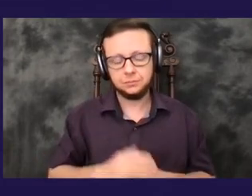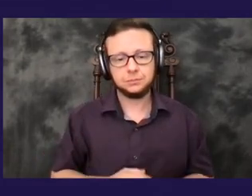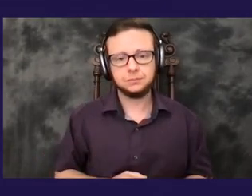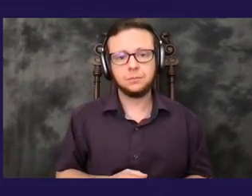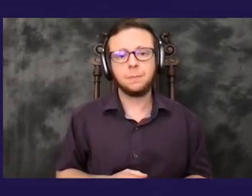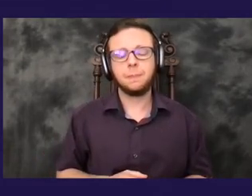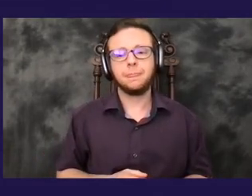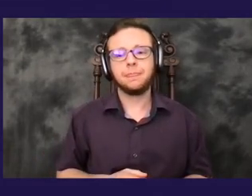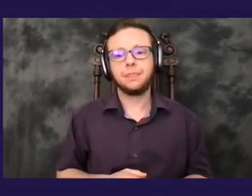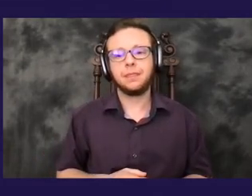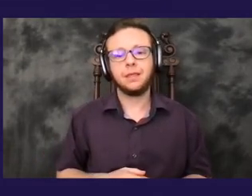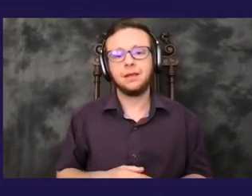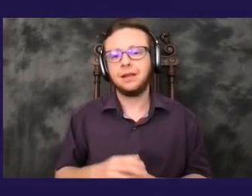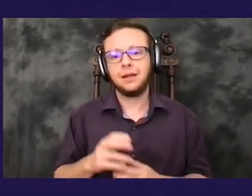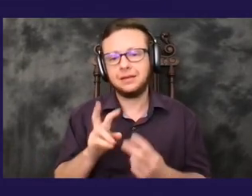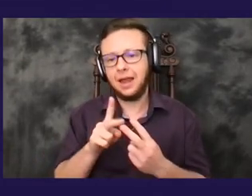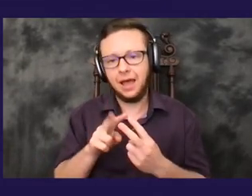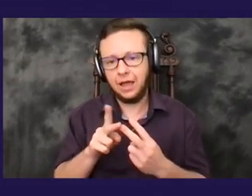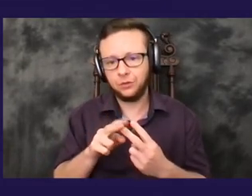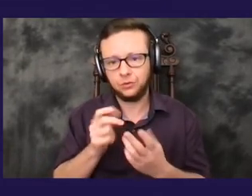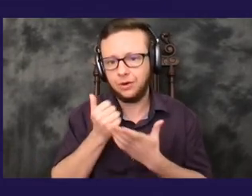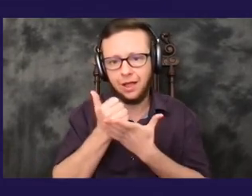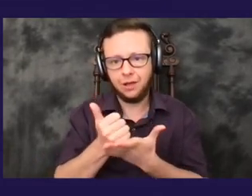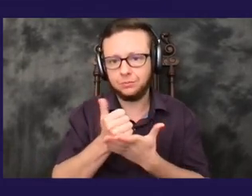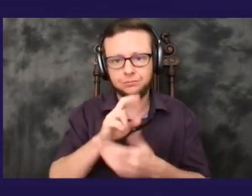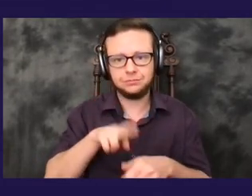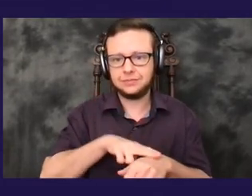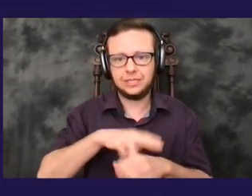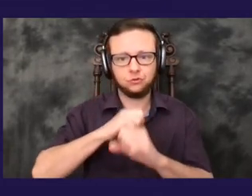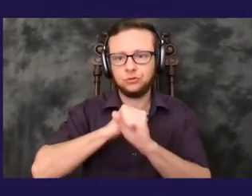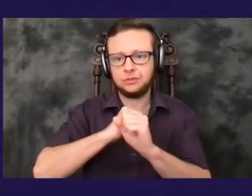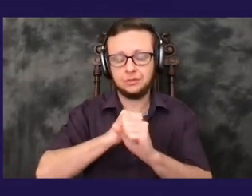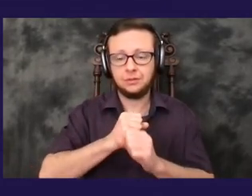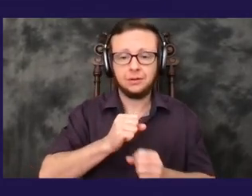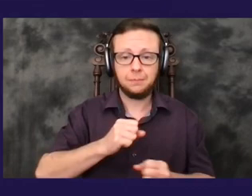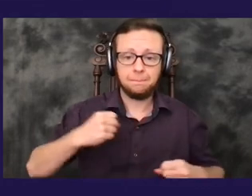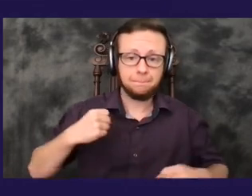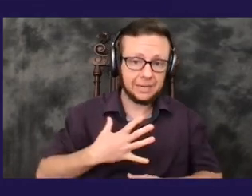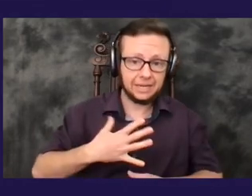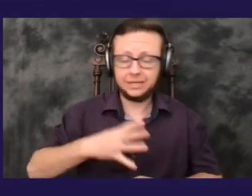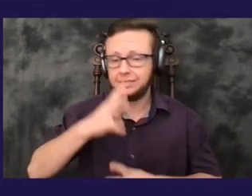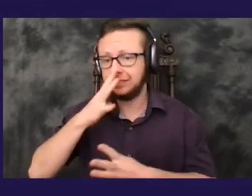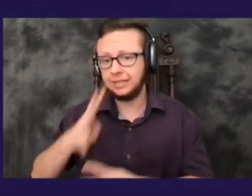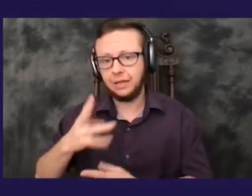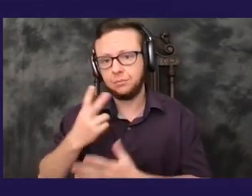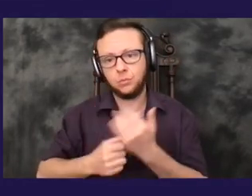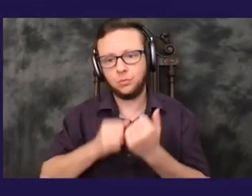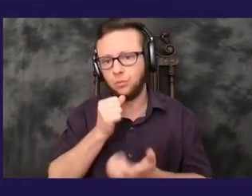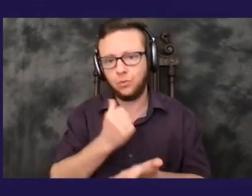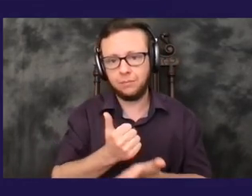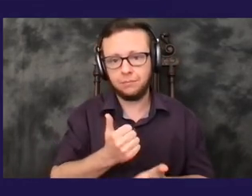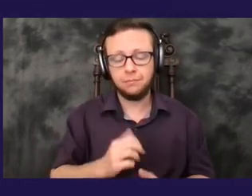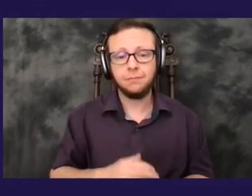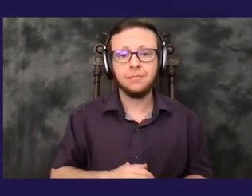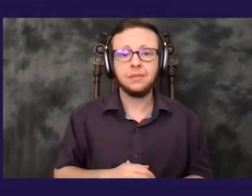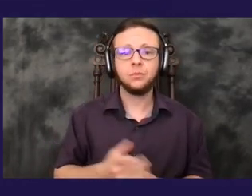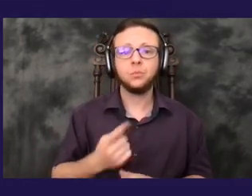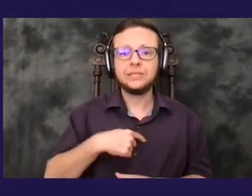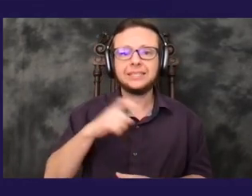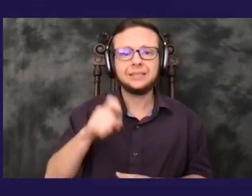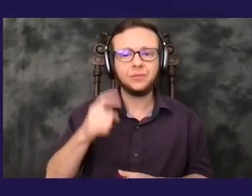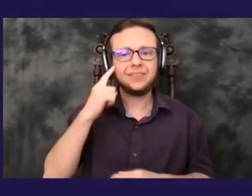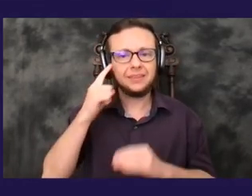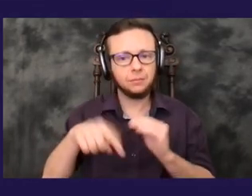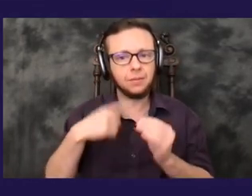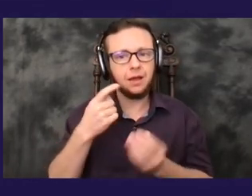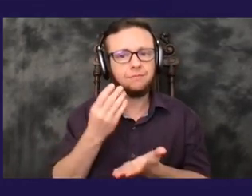Neither one is helpful to national security, neither panic nor neglect. So we need to be thinking about funding, and this is a